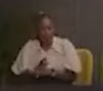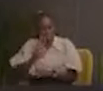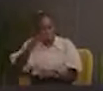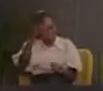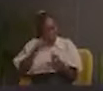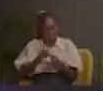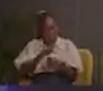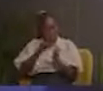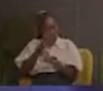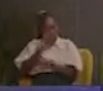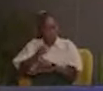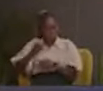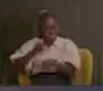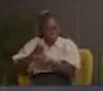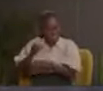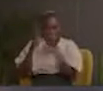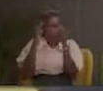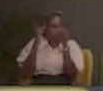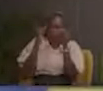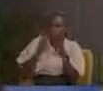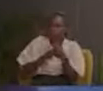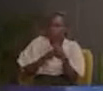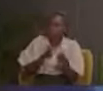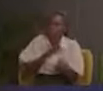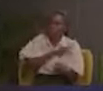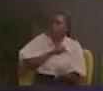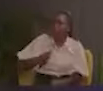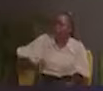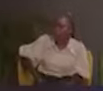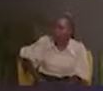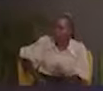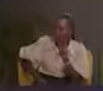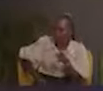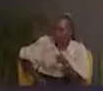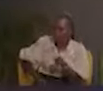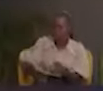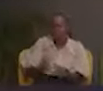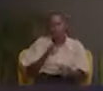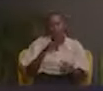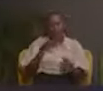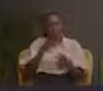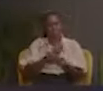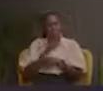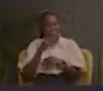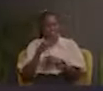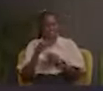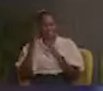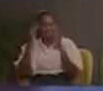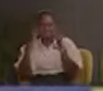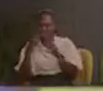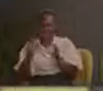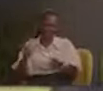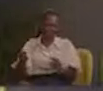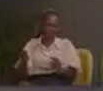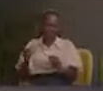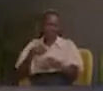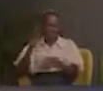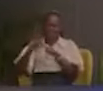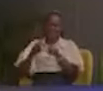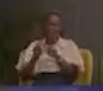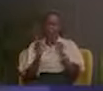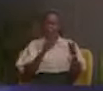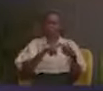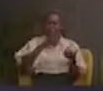Moses to Pharaoh, Moses said, no. God, this is inconsistent with your pattern. You cannot send me to go and represent a God I do